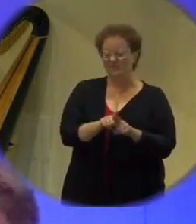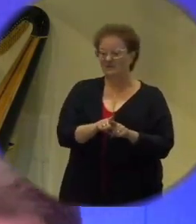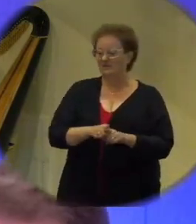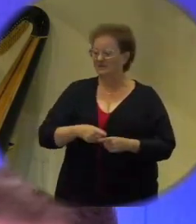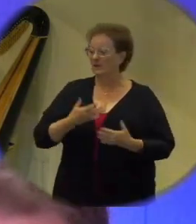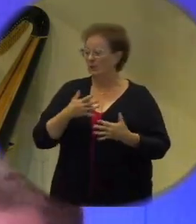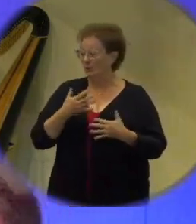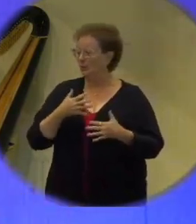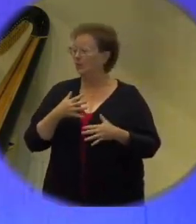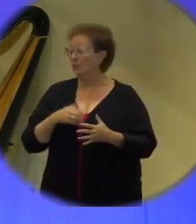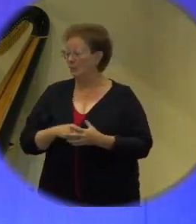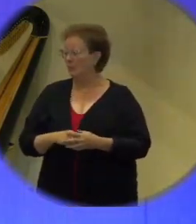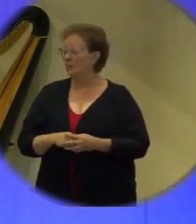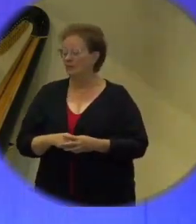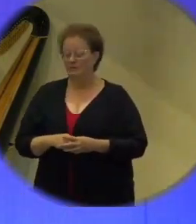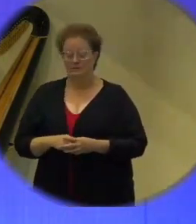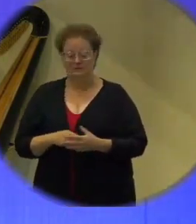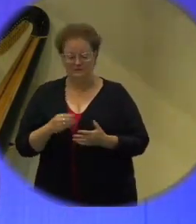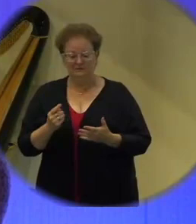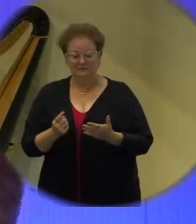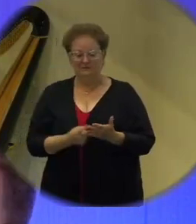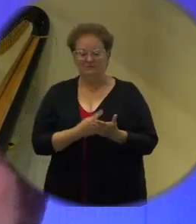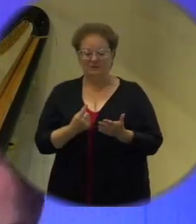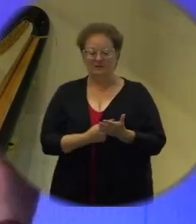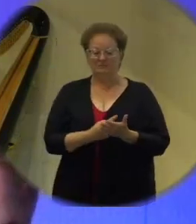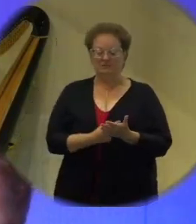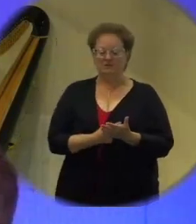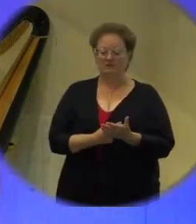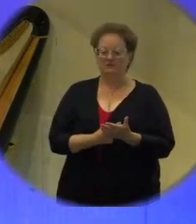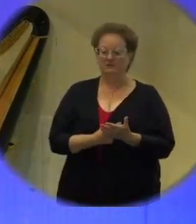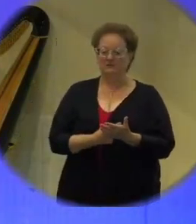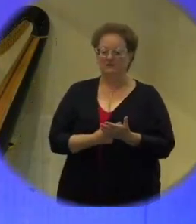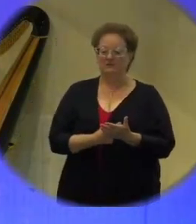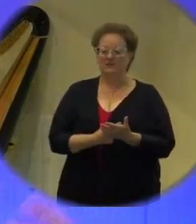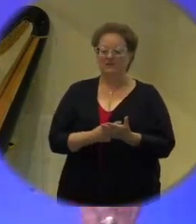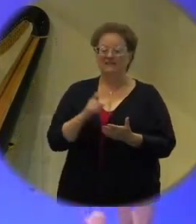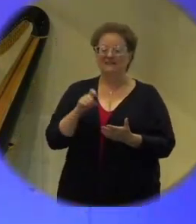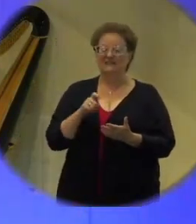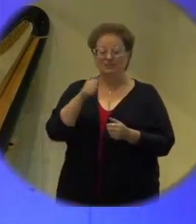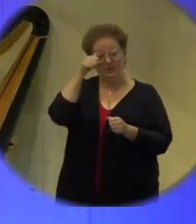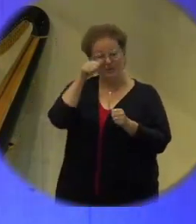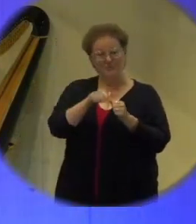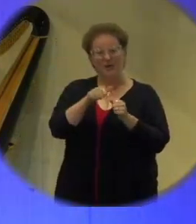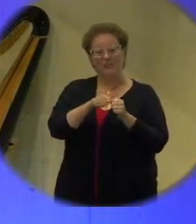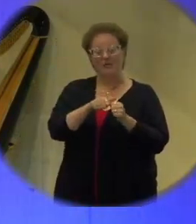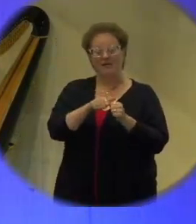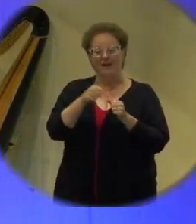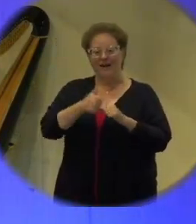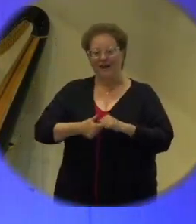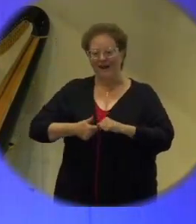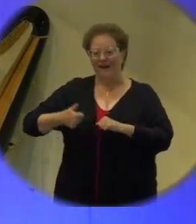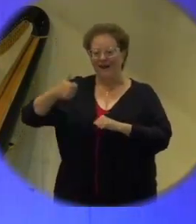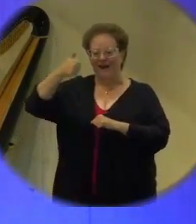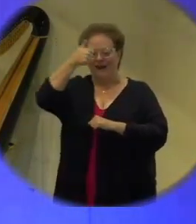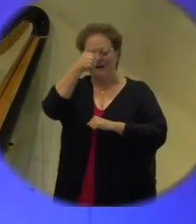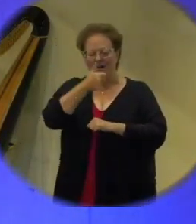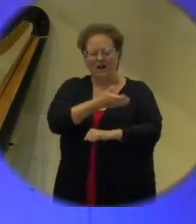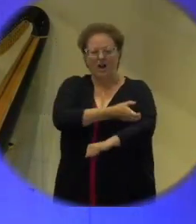they look at some of the things of faith and the fact that there's a higher authority that we all give homage to, sometimes that makes